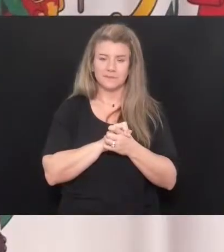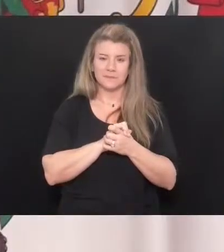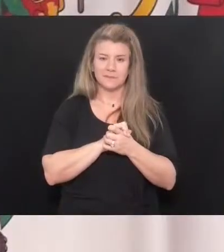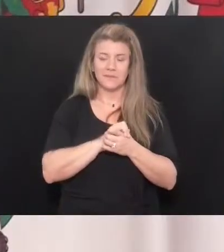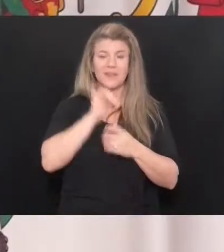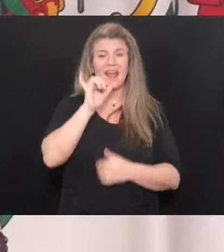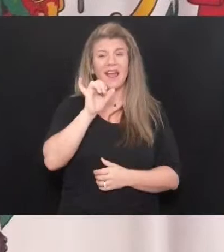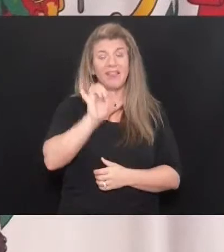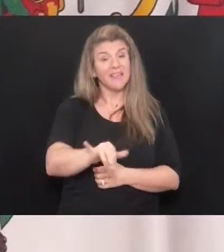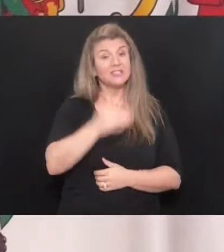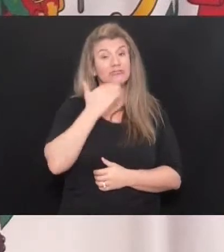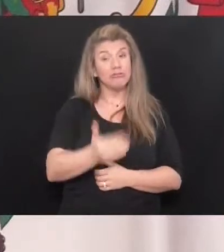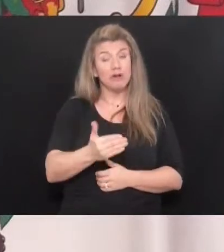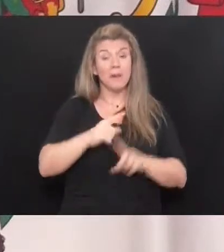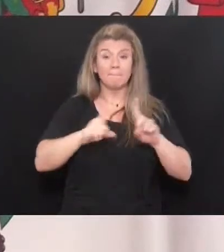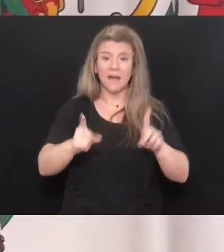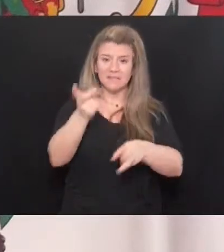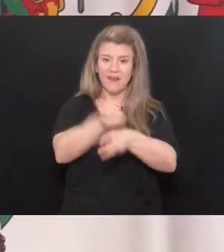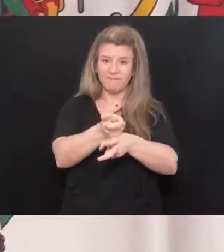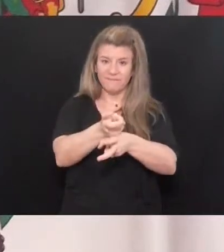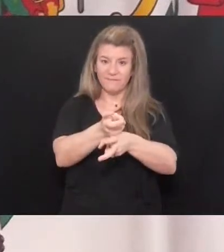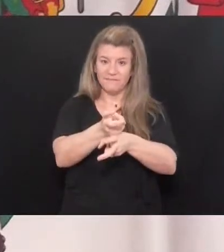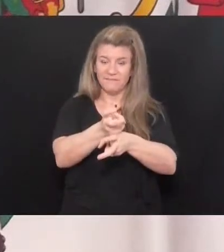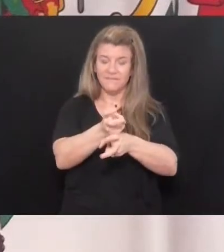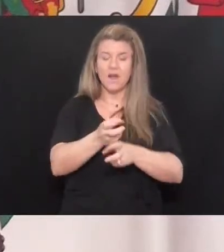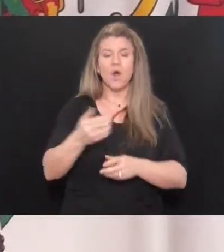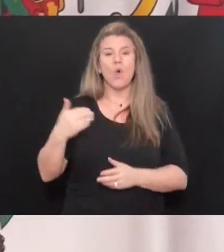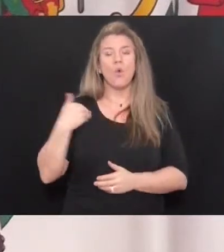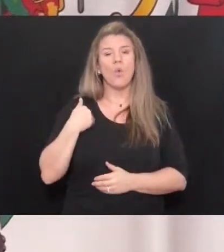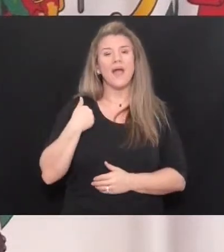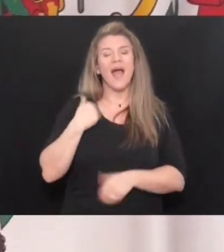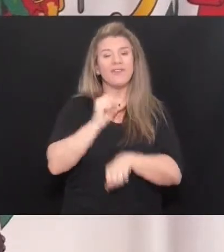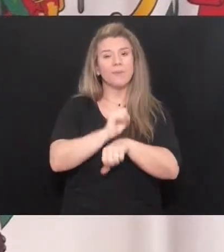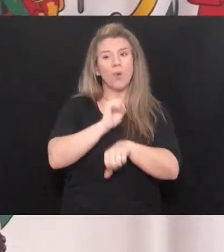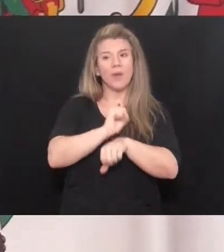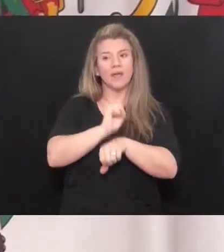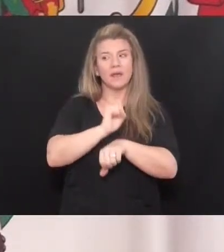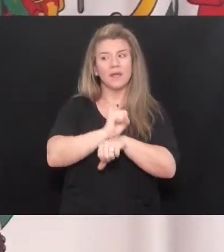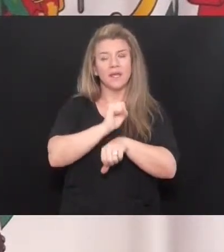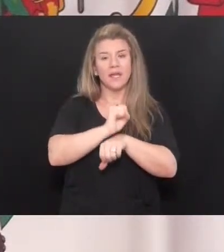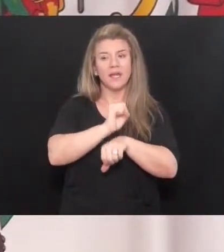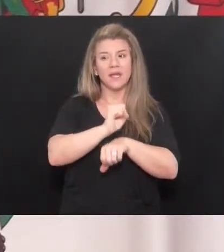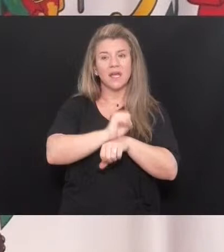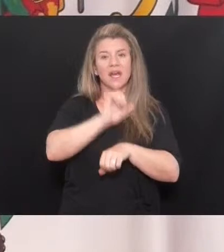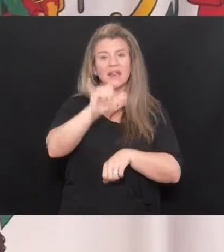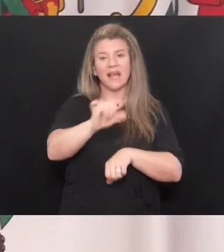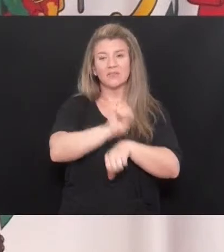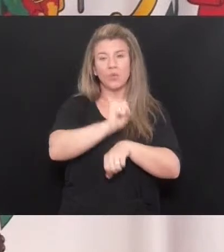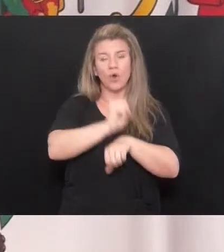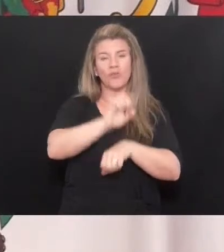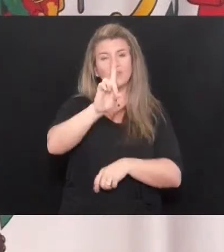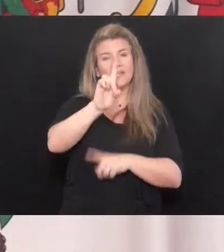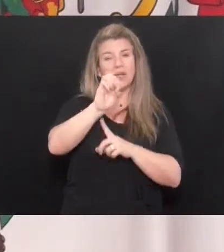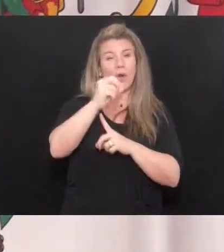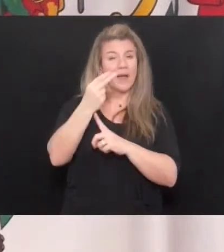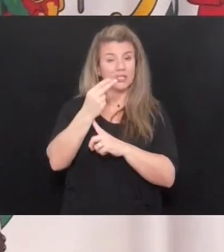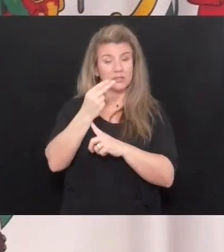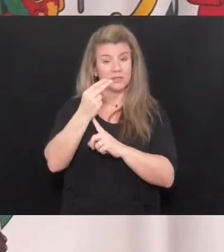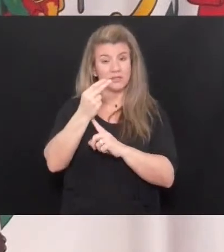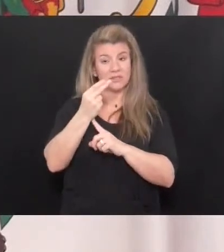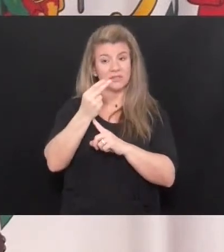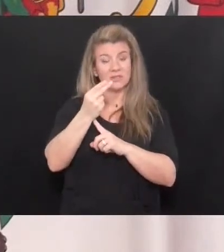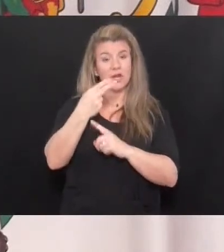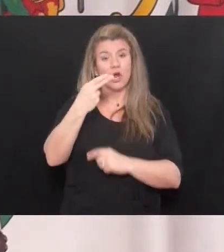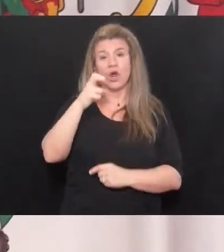is good, but it's tough. We have an employee that's worked for our DOH,